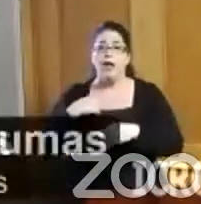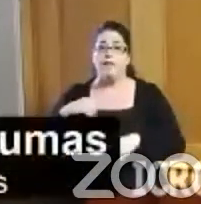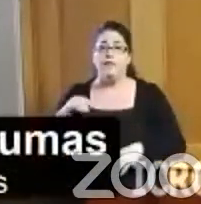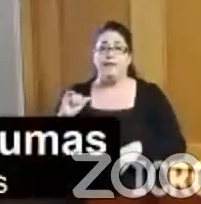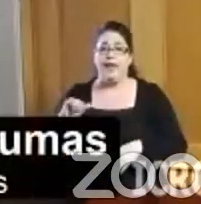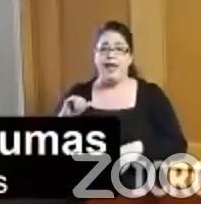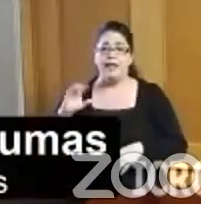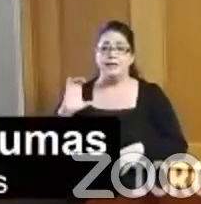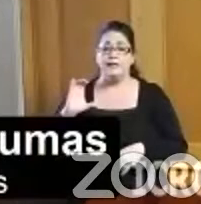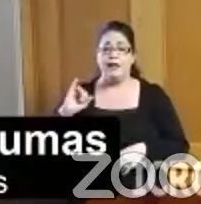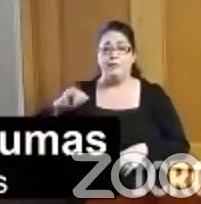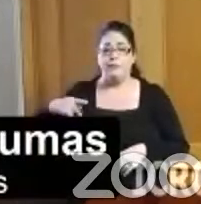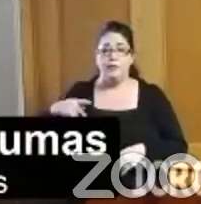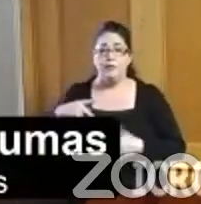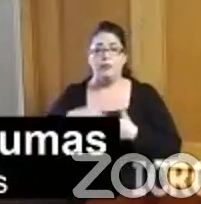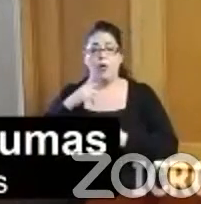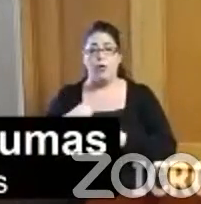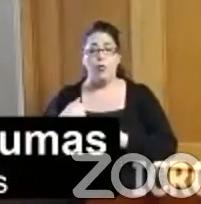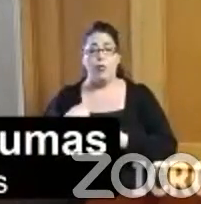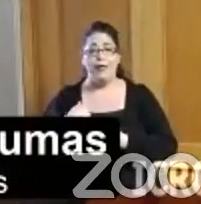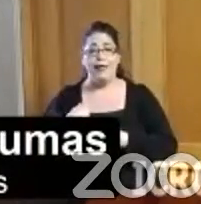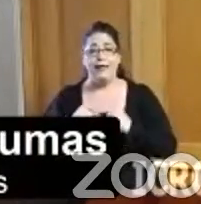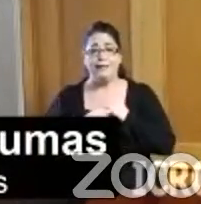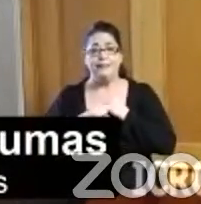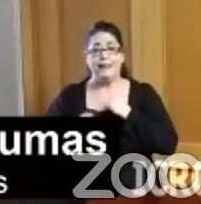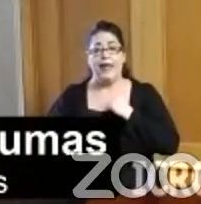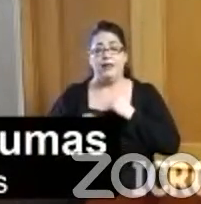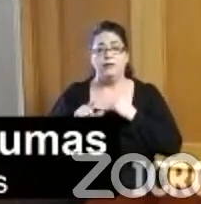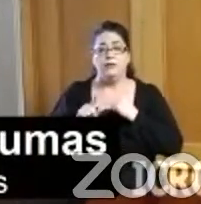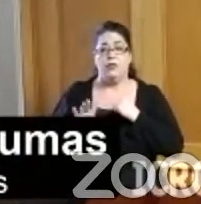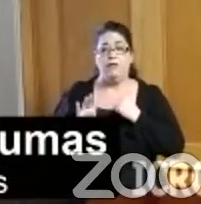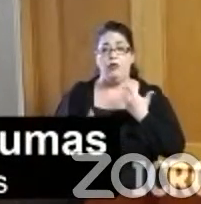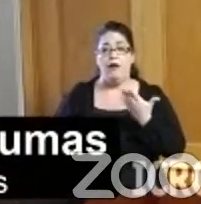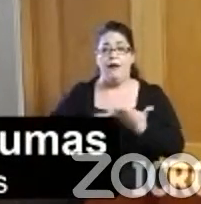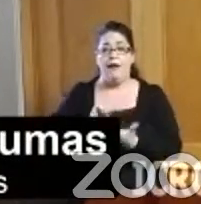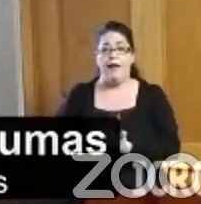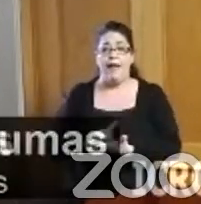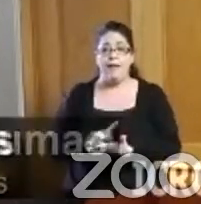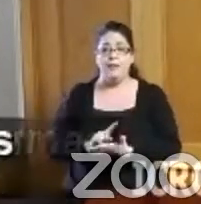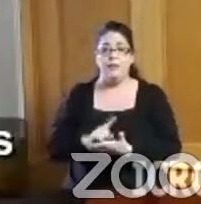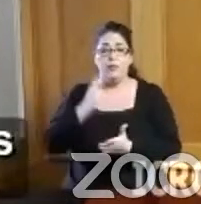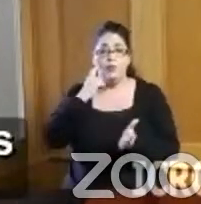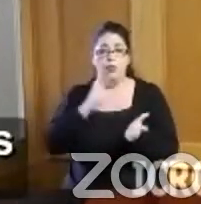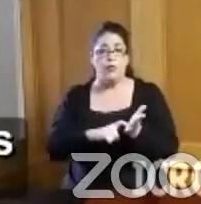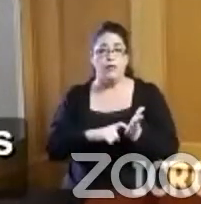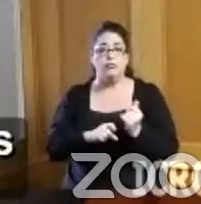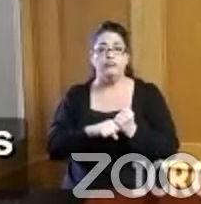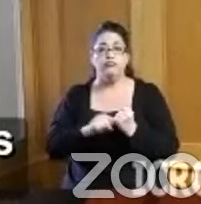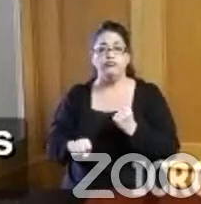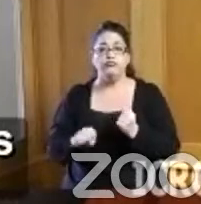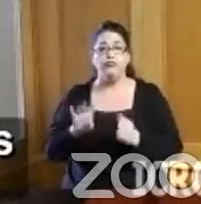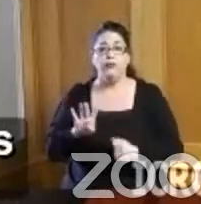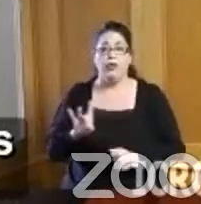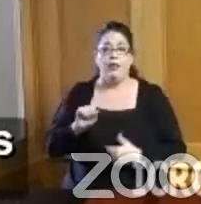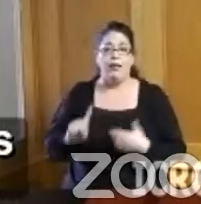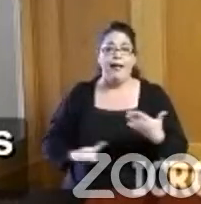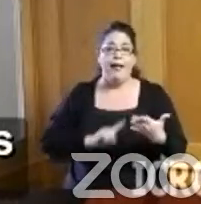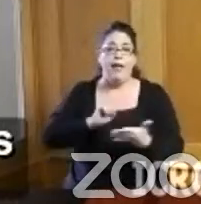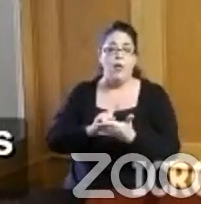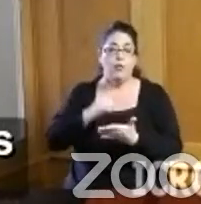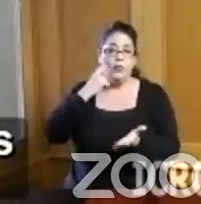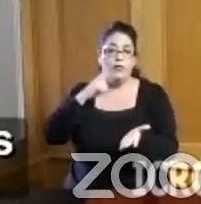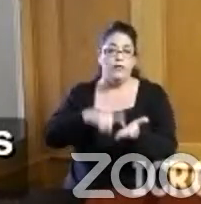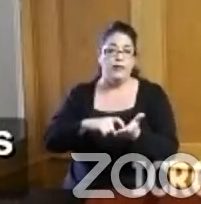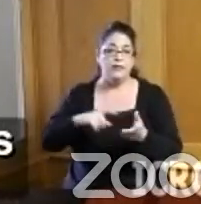I know as a board, we decided to extend from 24-hour notification to 48-hour notification. Right. But